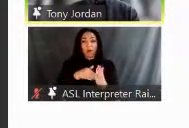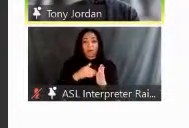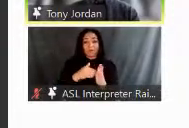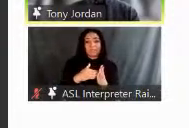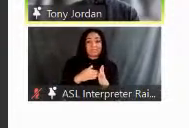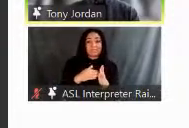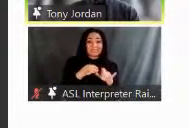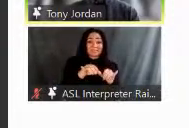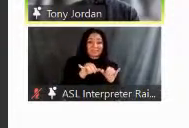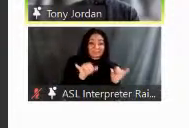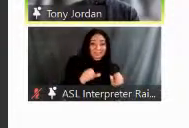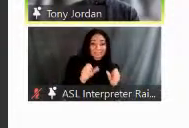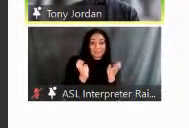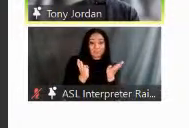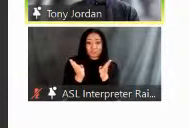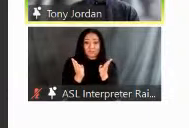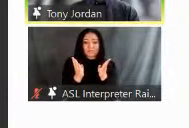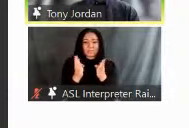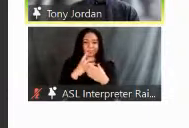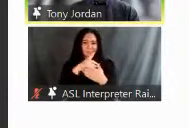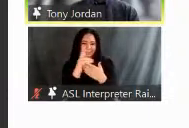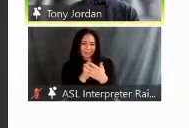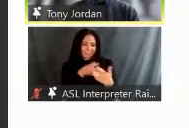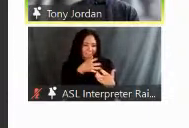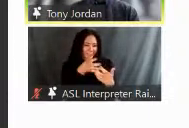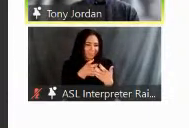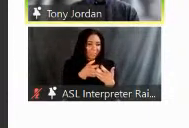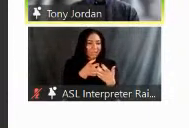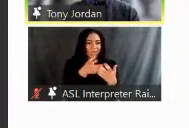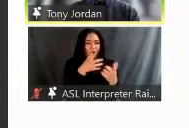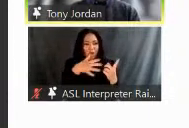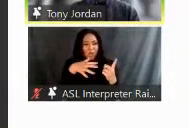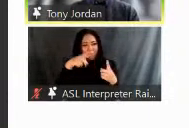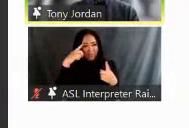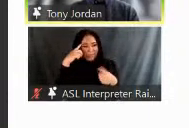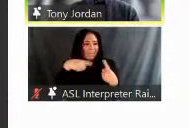are designed around the adults